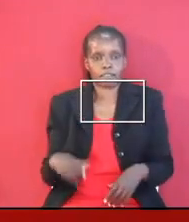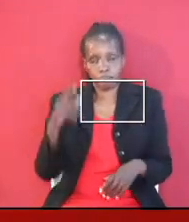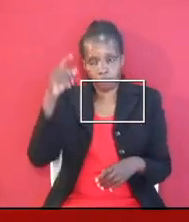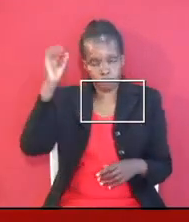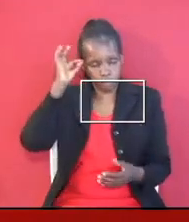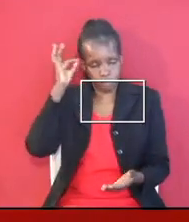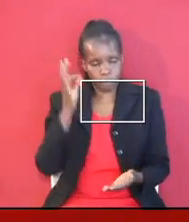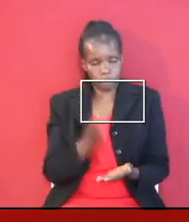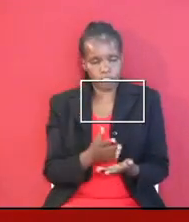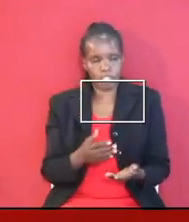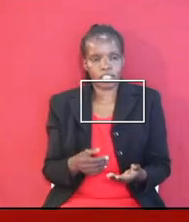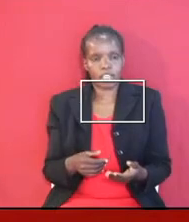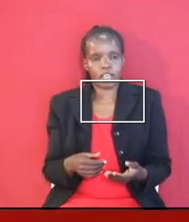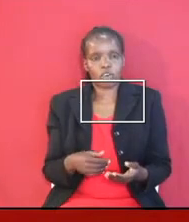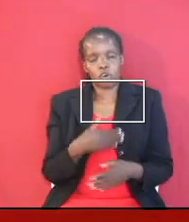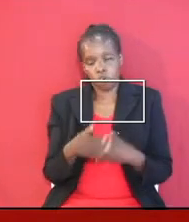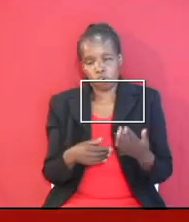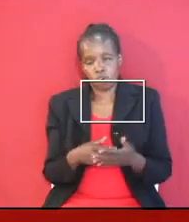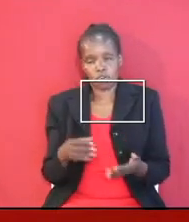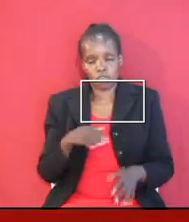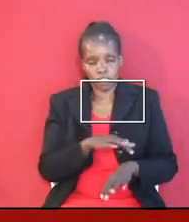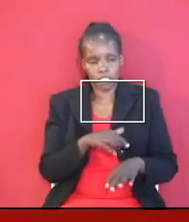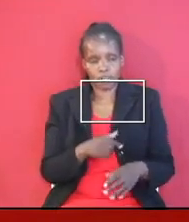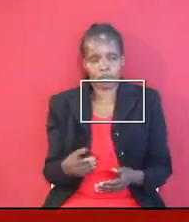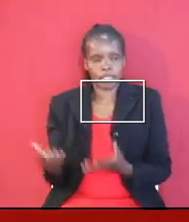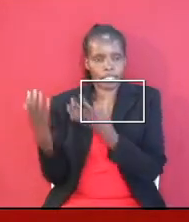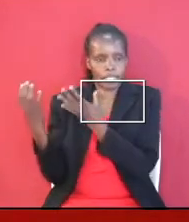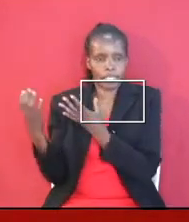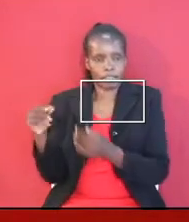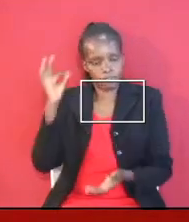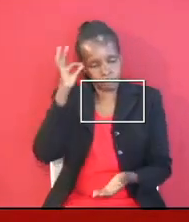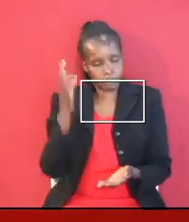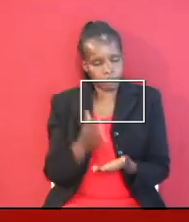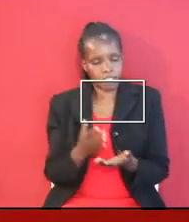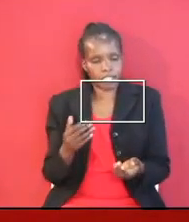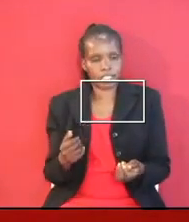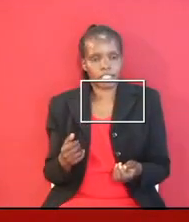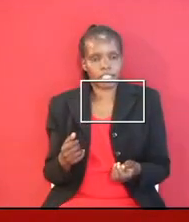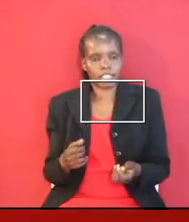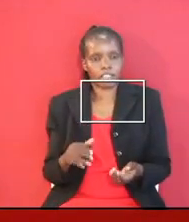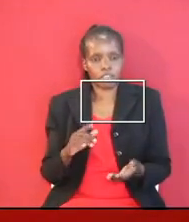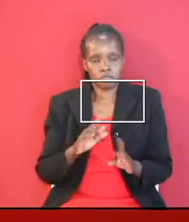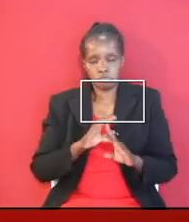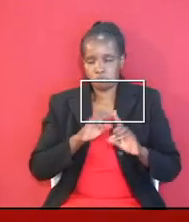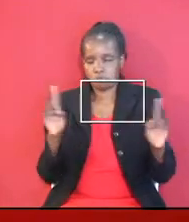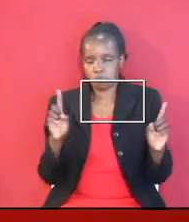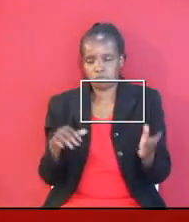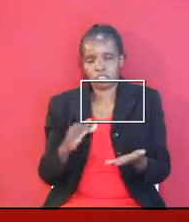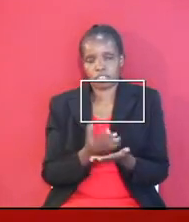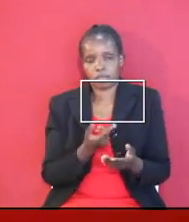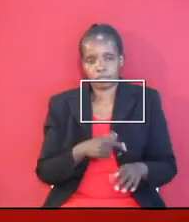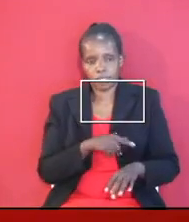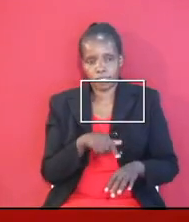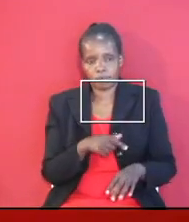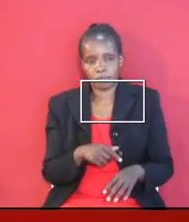Right? At all times, carry faith as a shield. Not sometimes, not